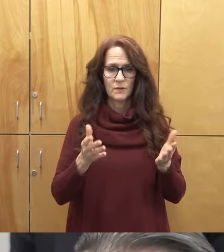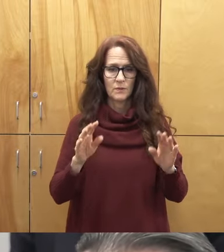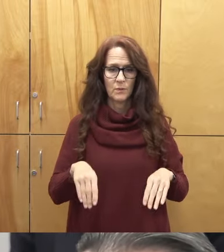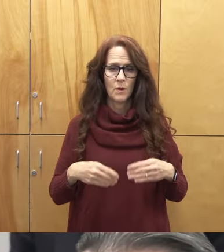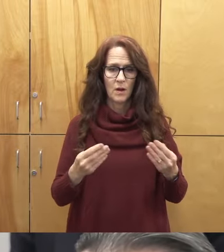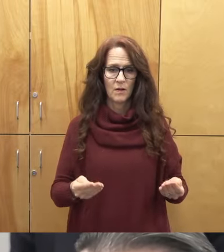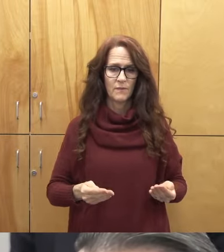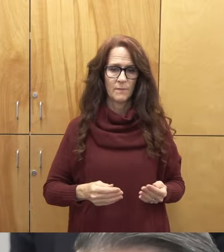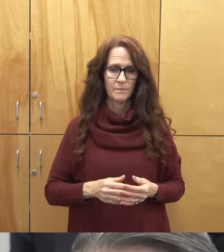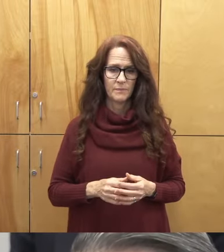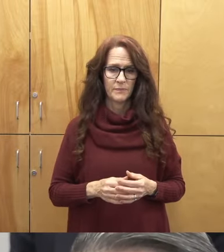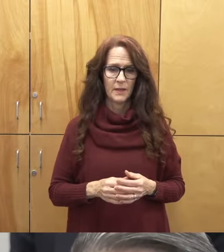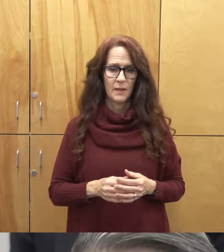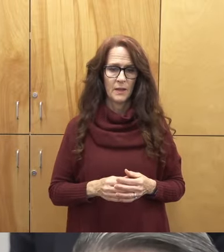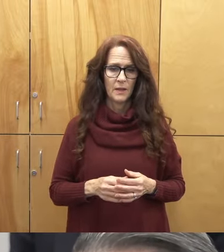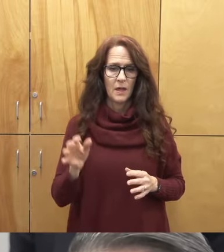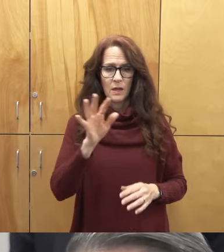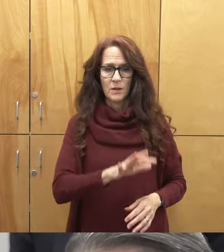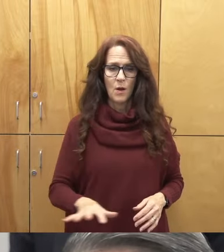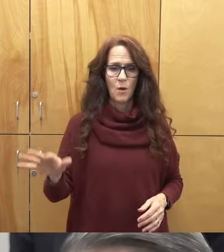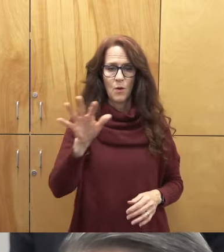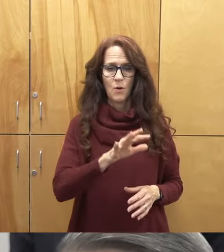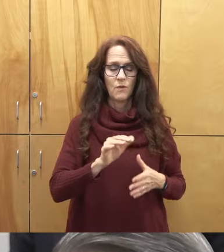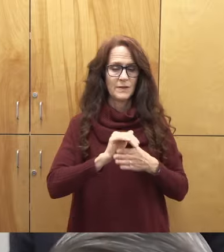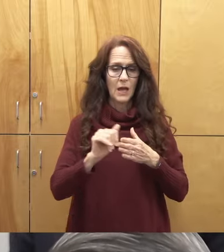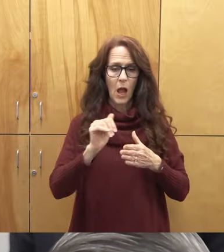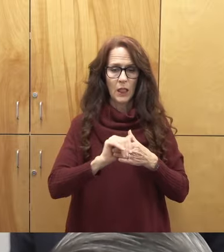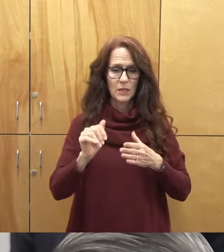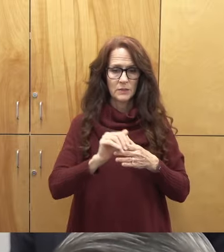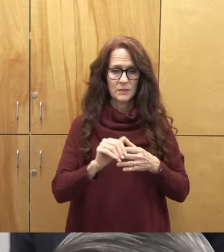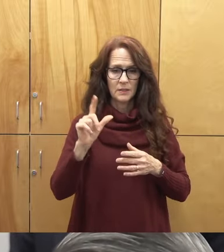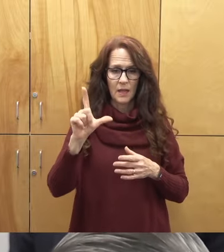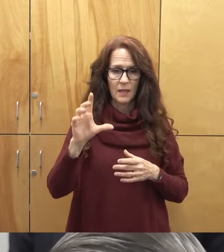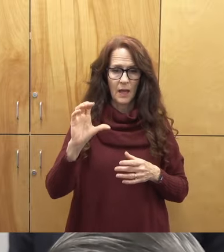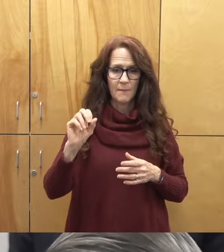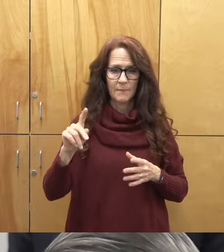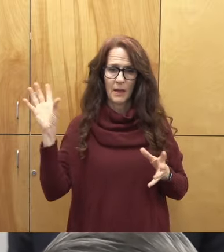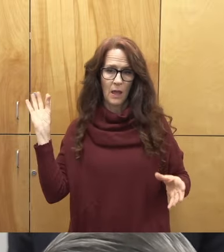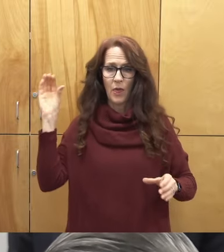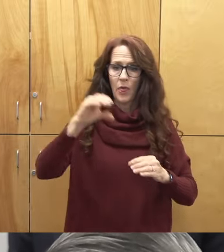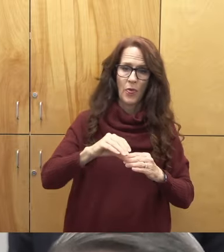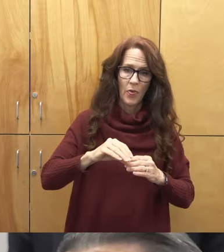offering. It didn't change the overarching dollars in the LCAP at all.